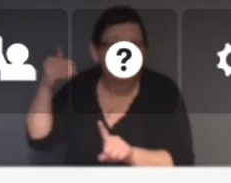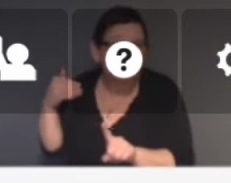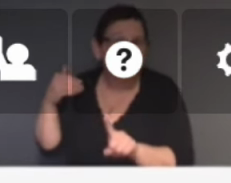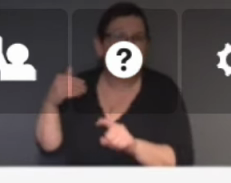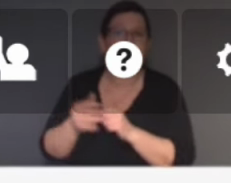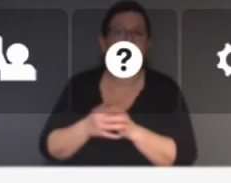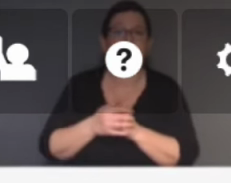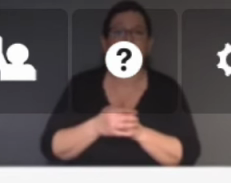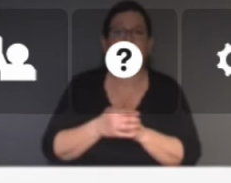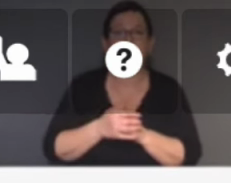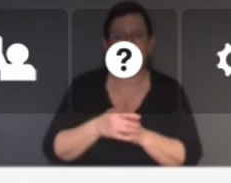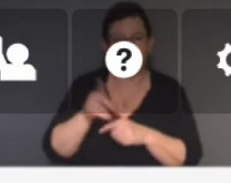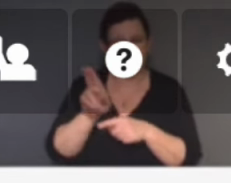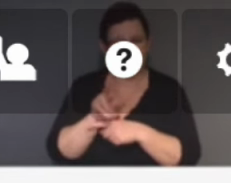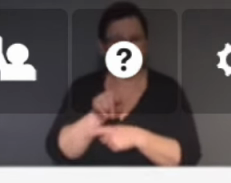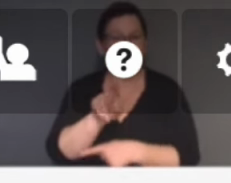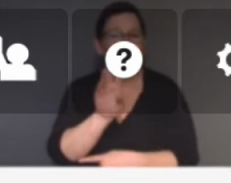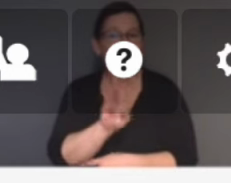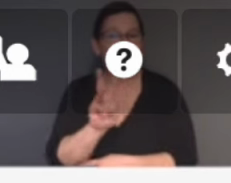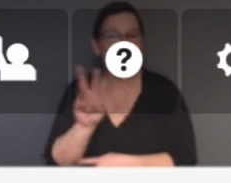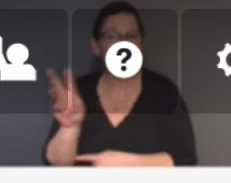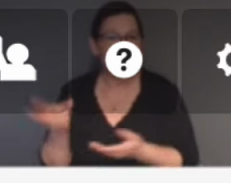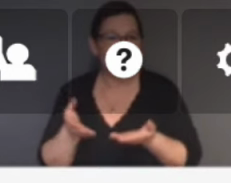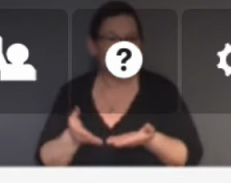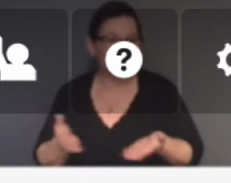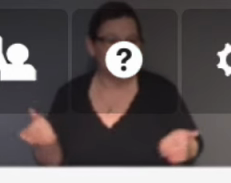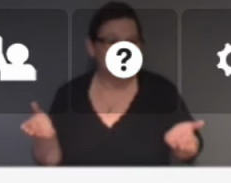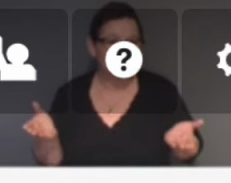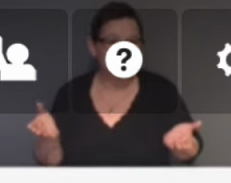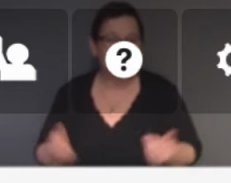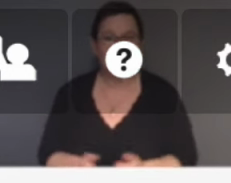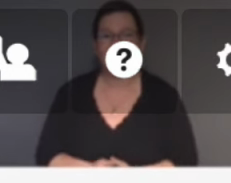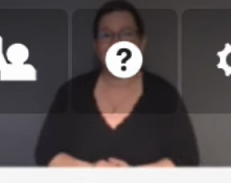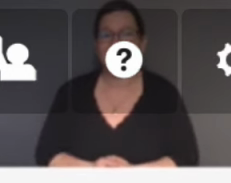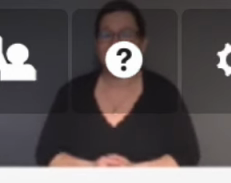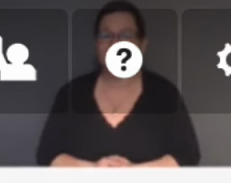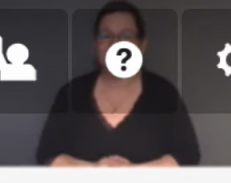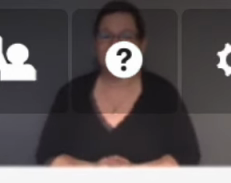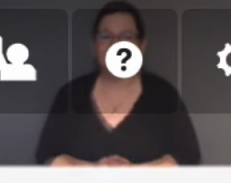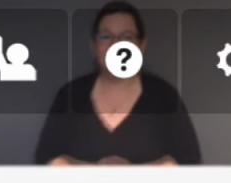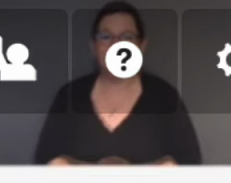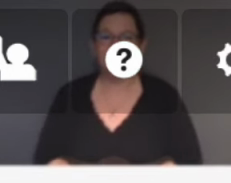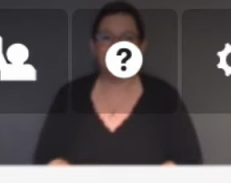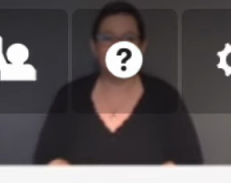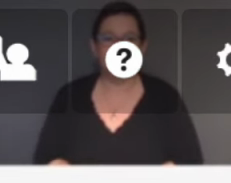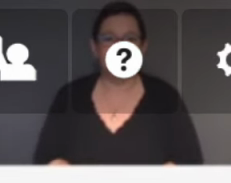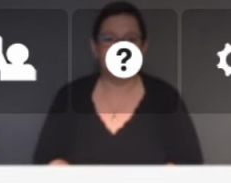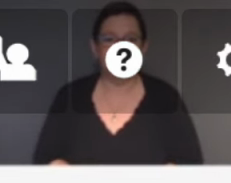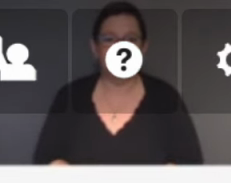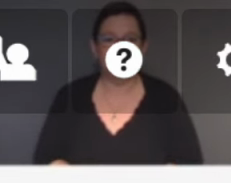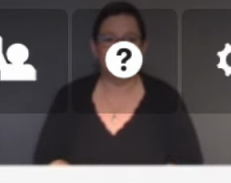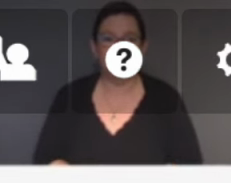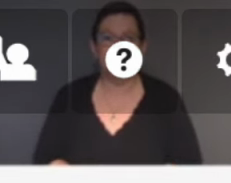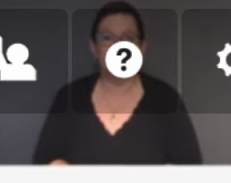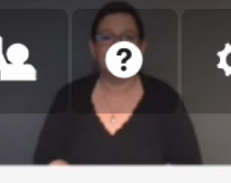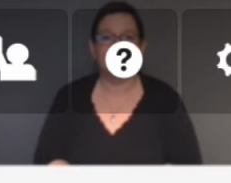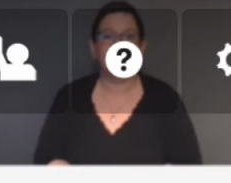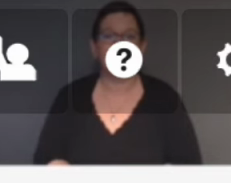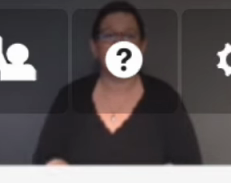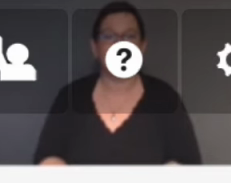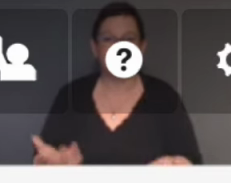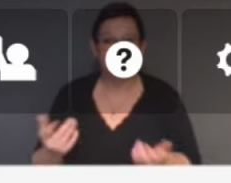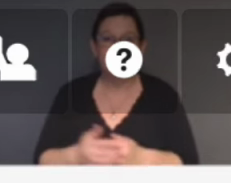Depending on your situation, you may want another person to call the CRA on your behalf. This might be